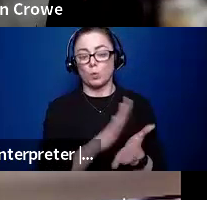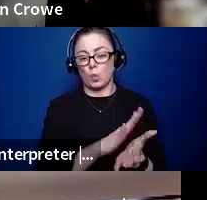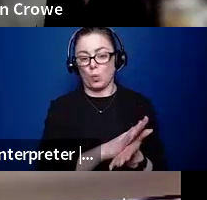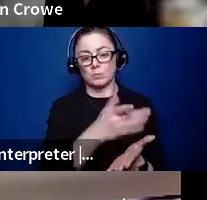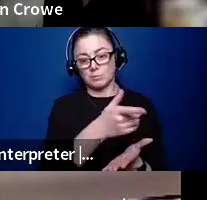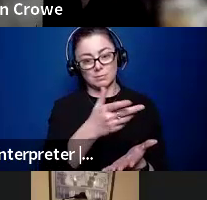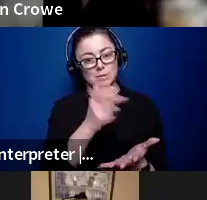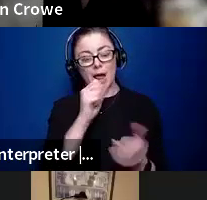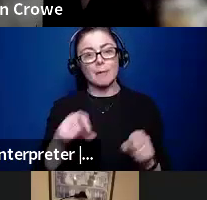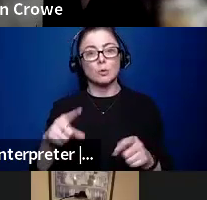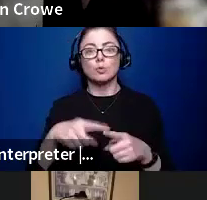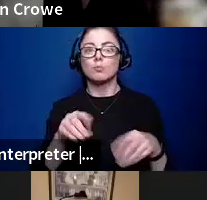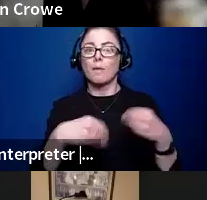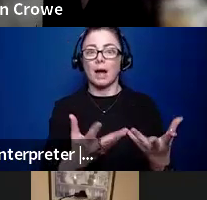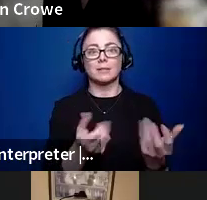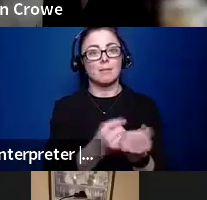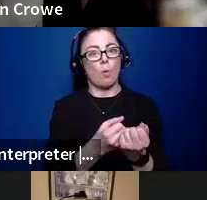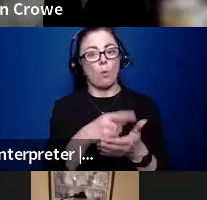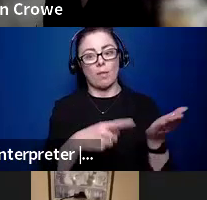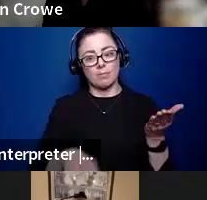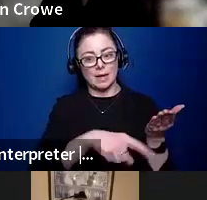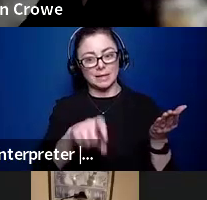need? Another question I have is,